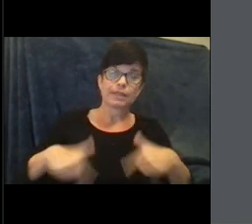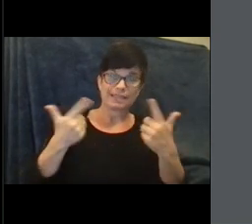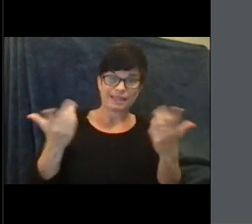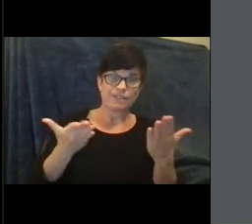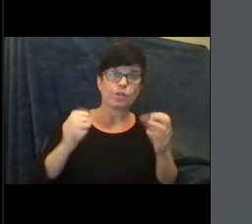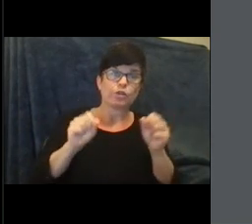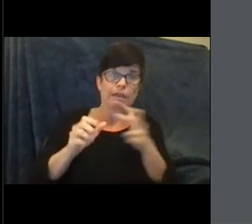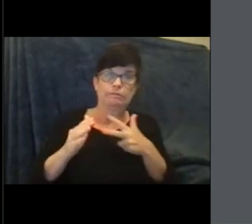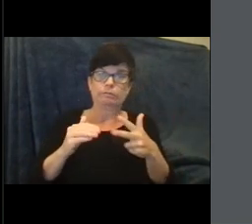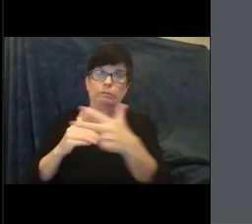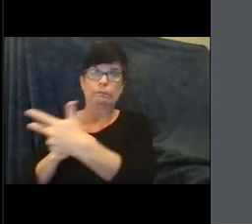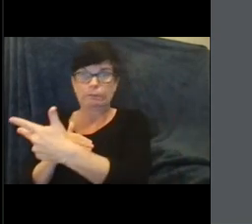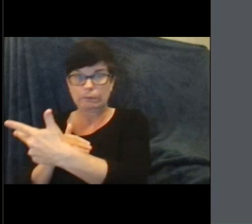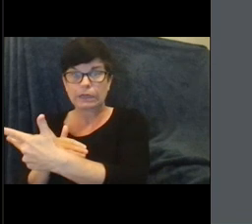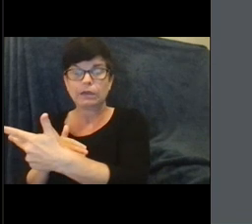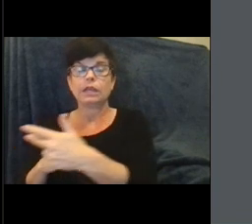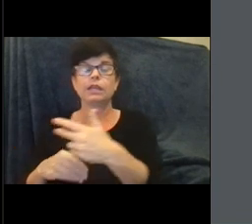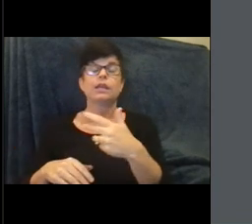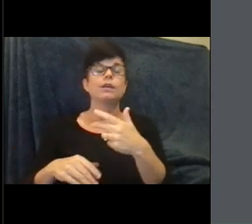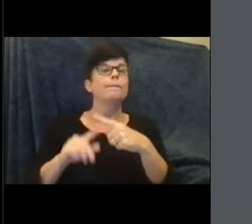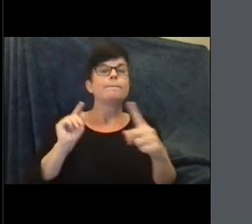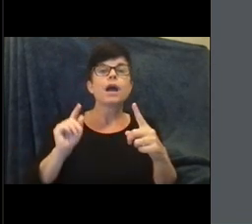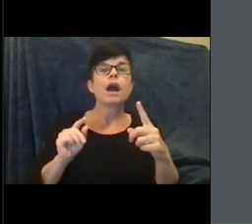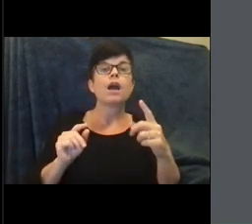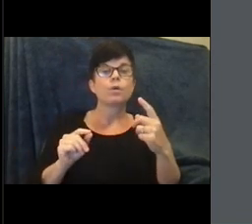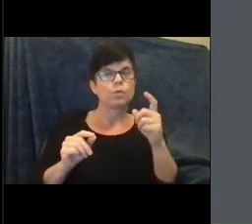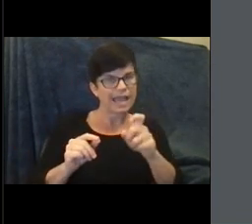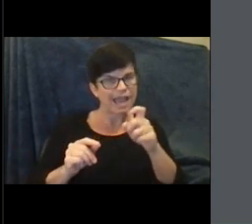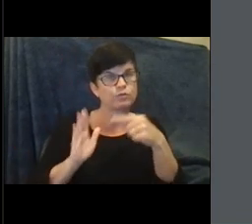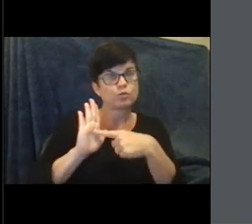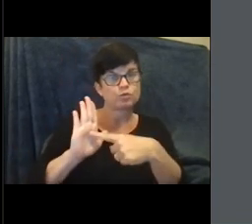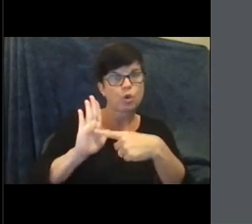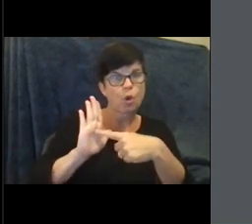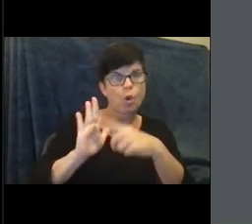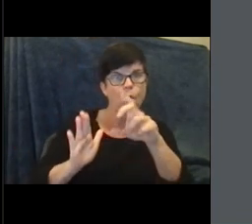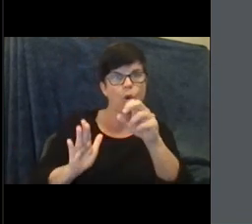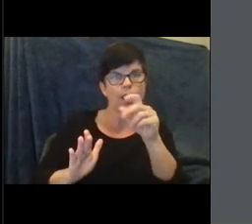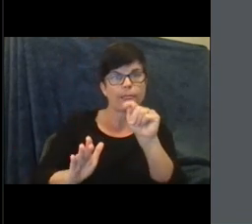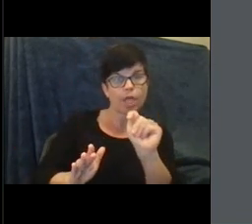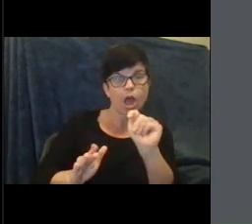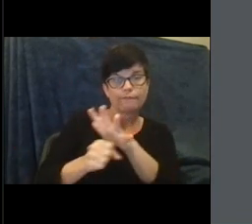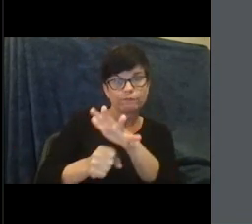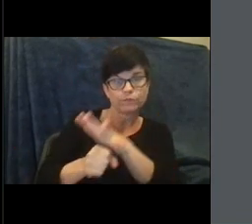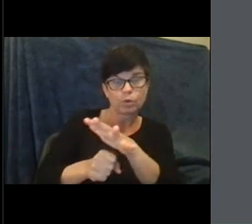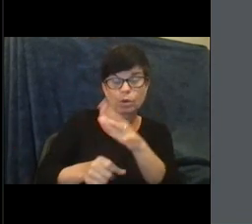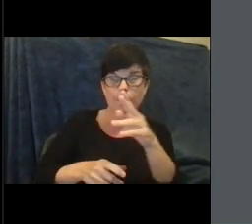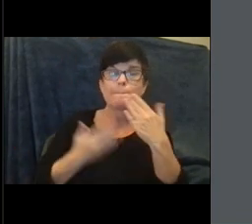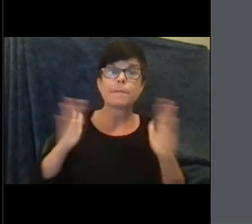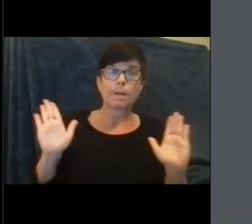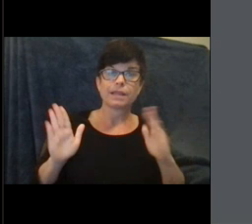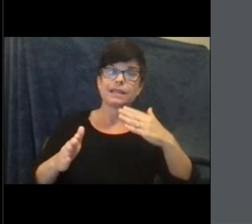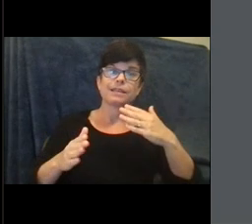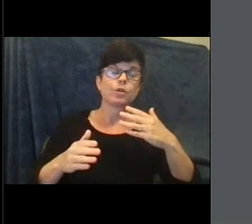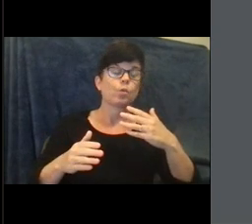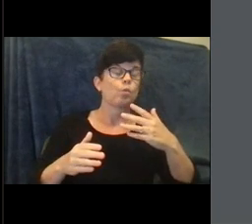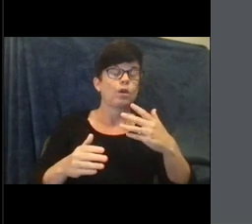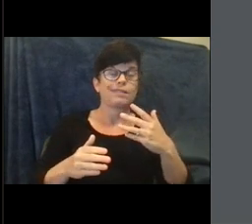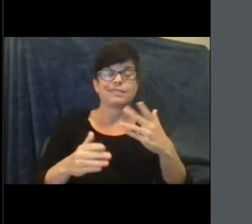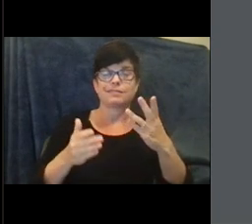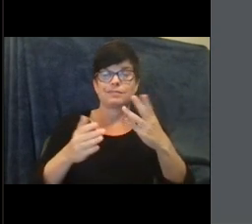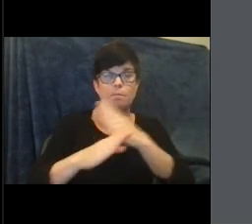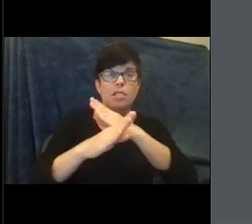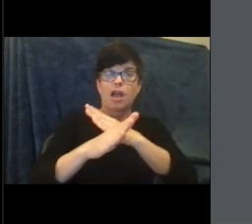garage to their parking spots. So the public was blocking it, and it's still happening because the attendants still can't keep up with everything